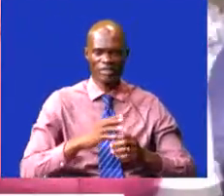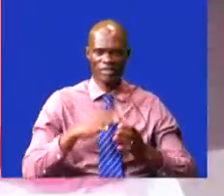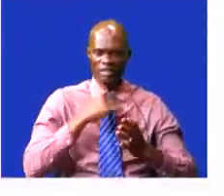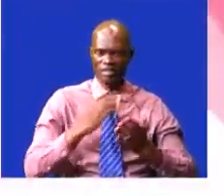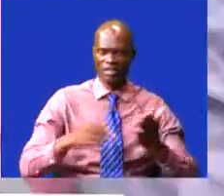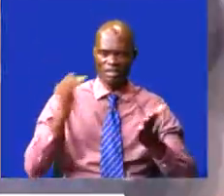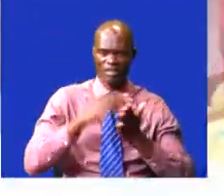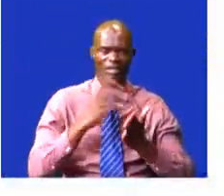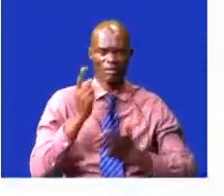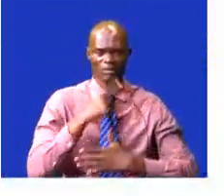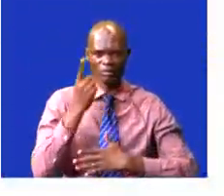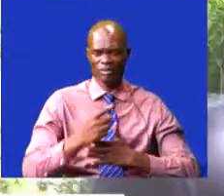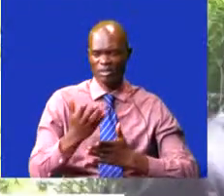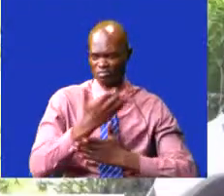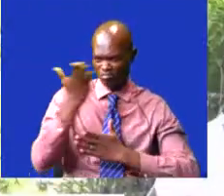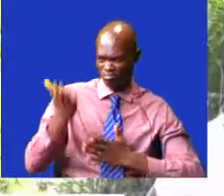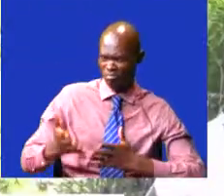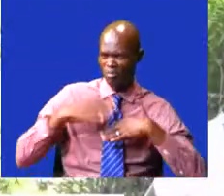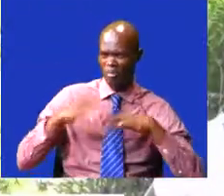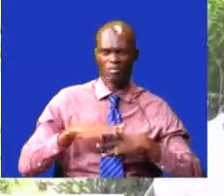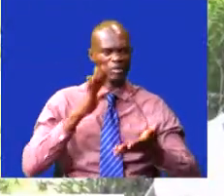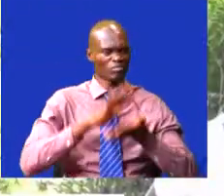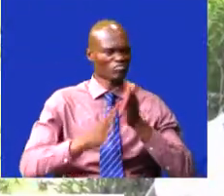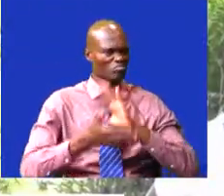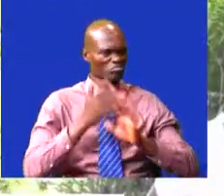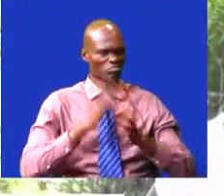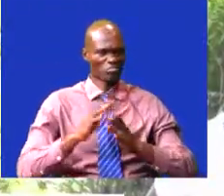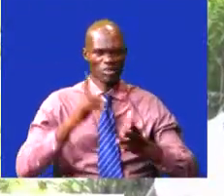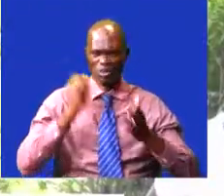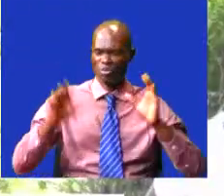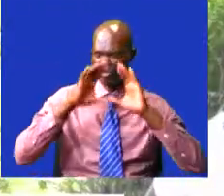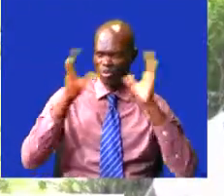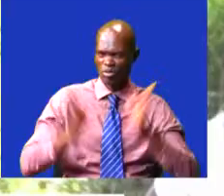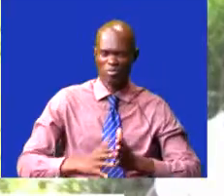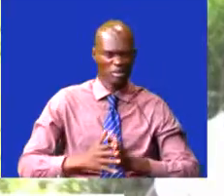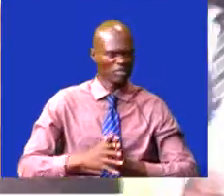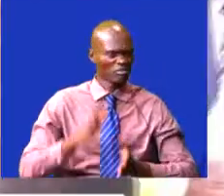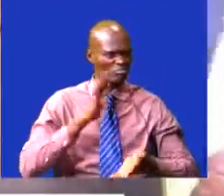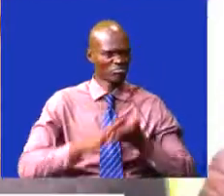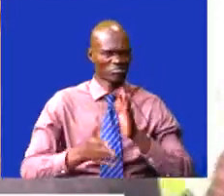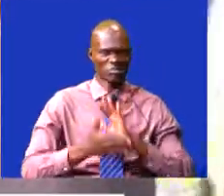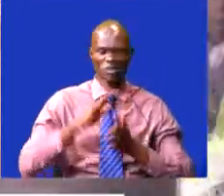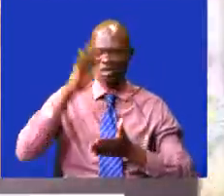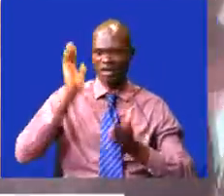Tadwa koneu ni onge gimaduong' toyo pur.